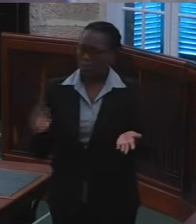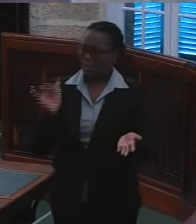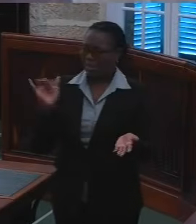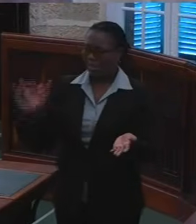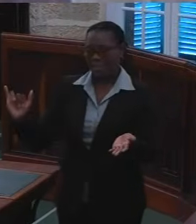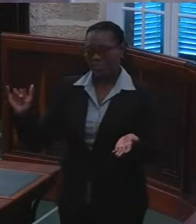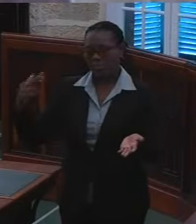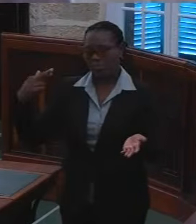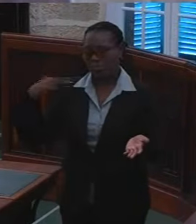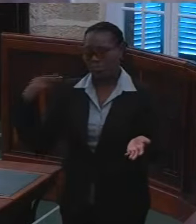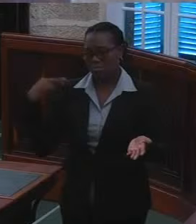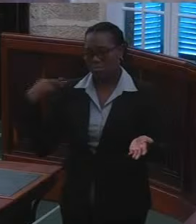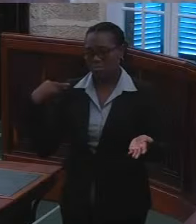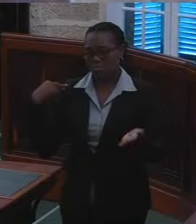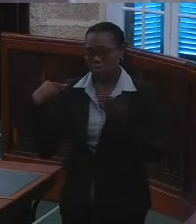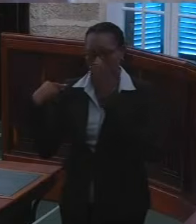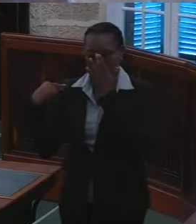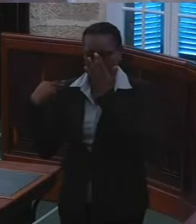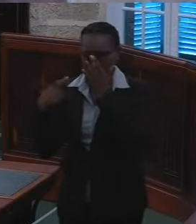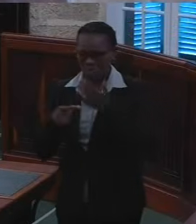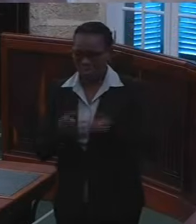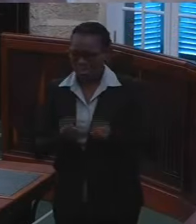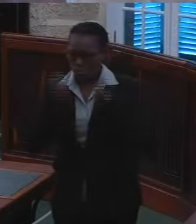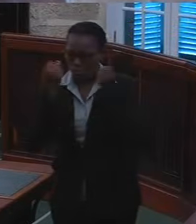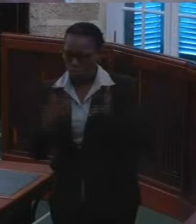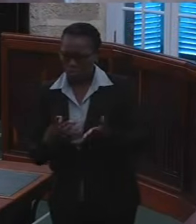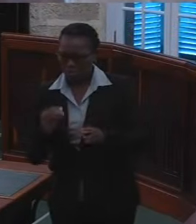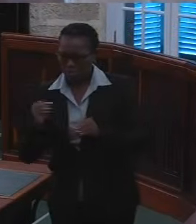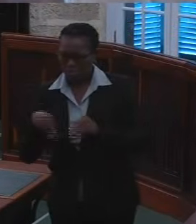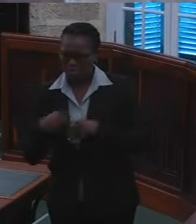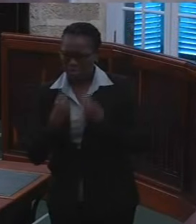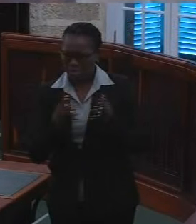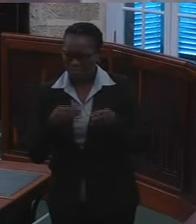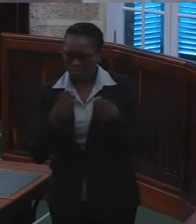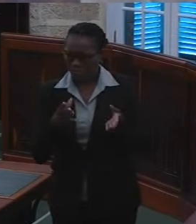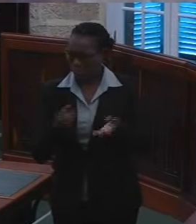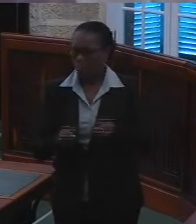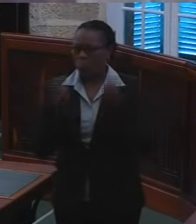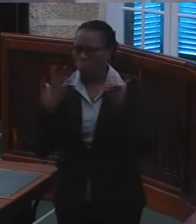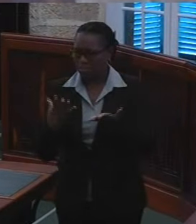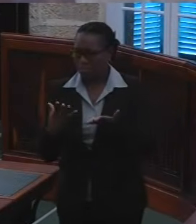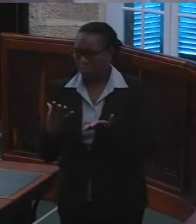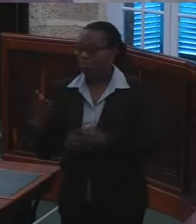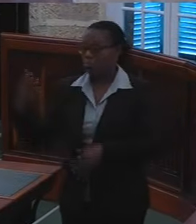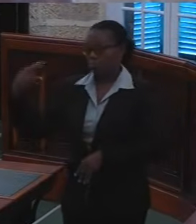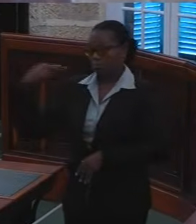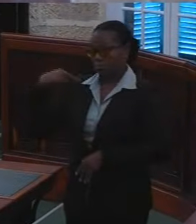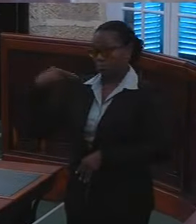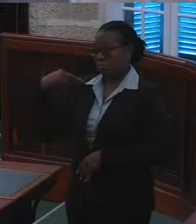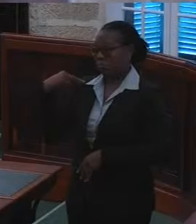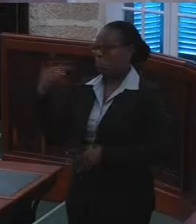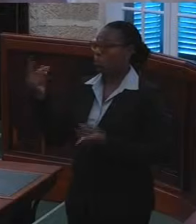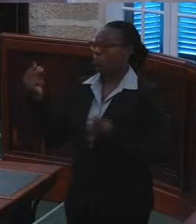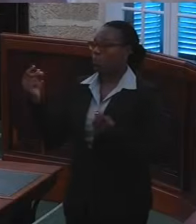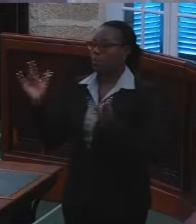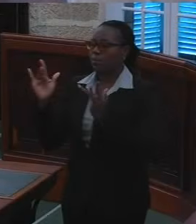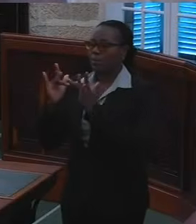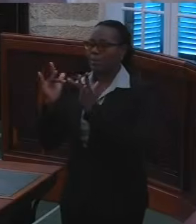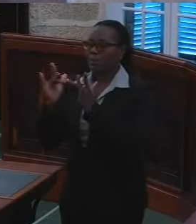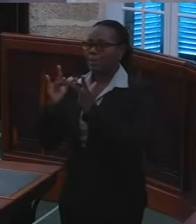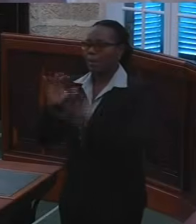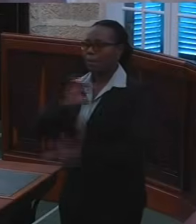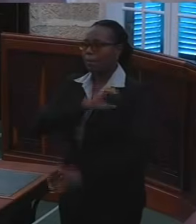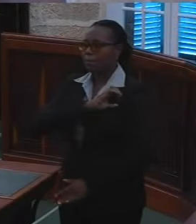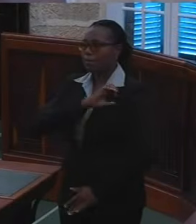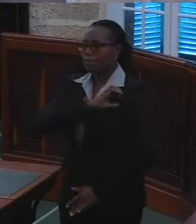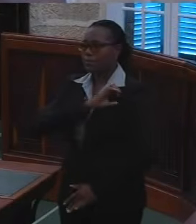duty to report that abuse to the authorities. Contact the police and report that abuse.